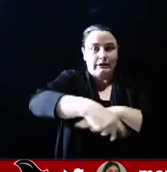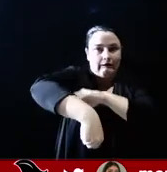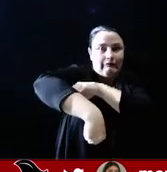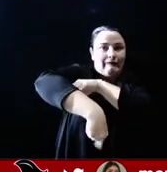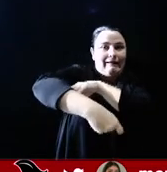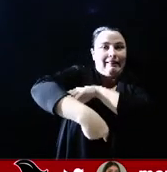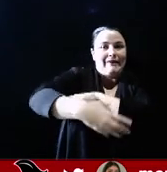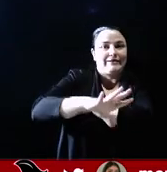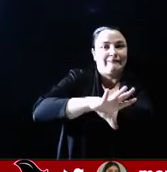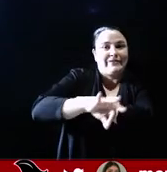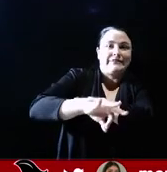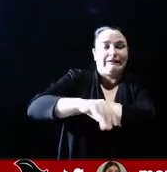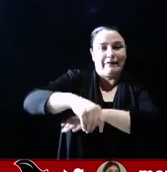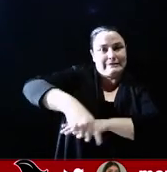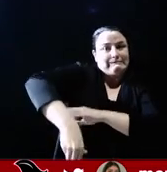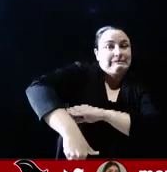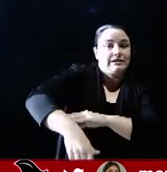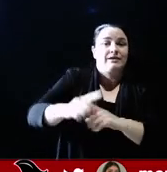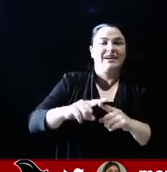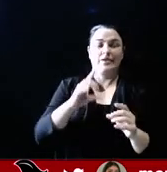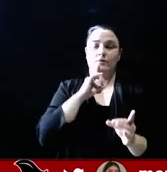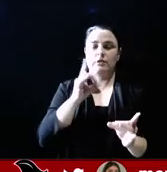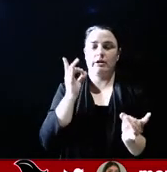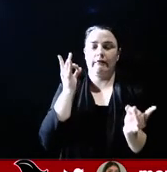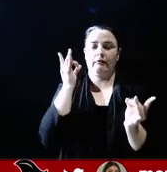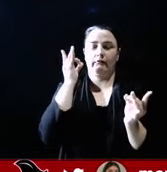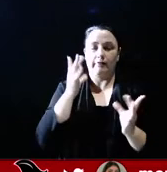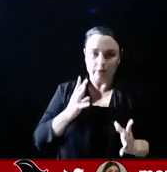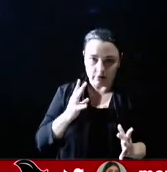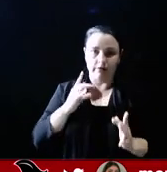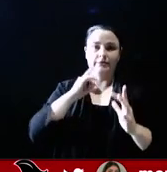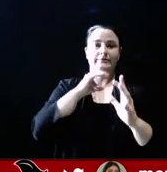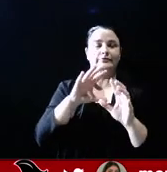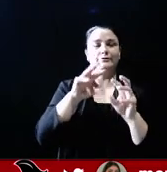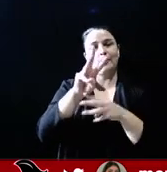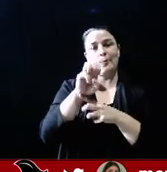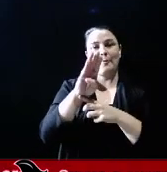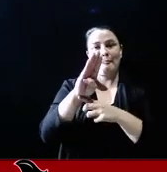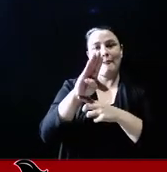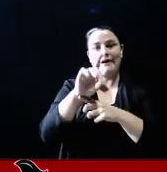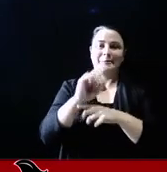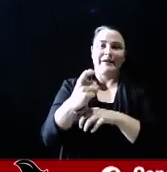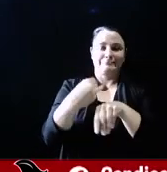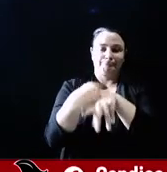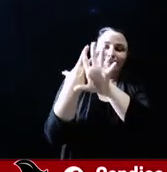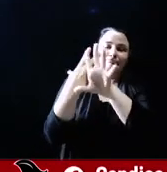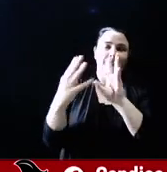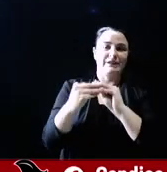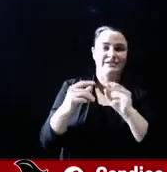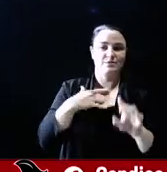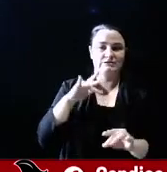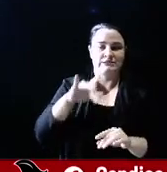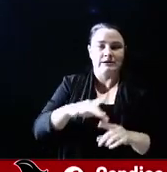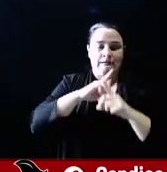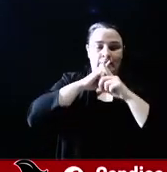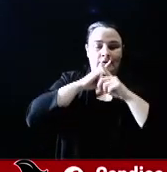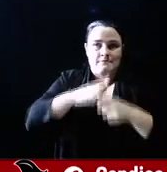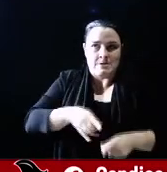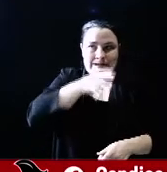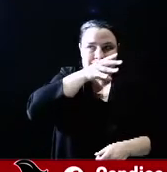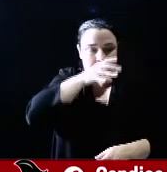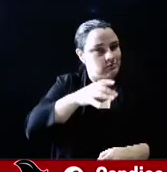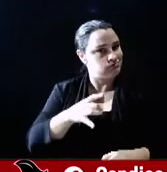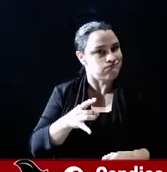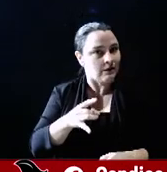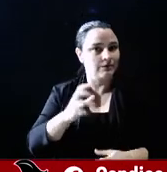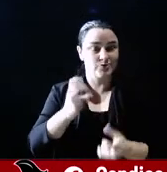awkward WebEx meetings in which unmuting requires a Herculean display of willpower. This year has tested our commitment, determination,